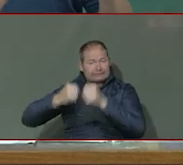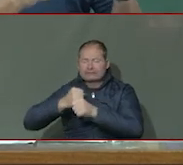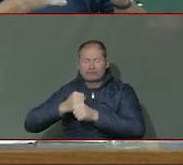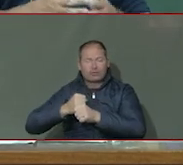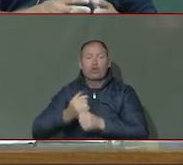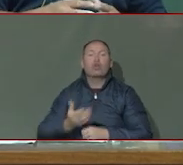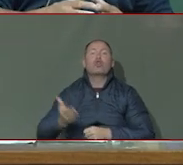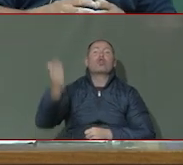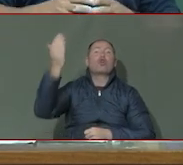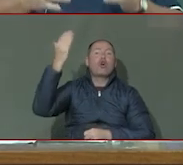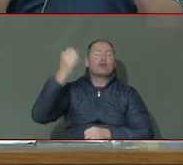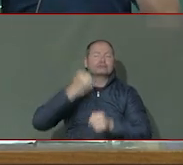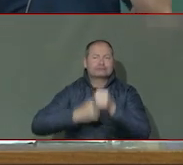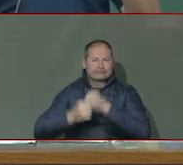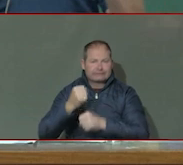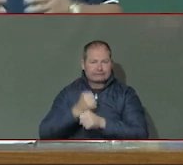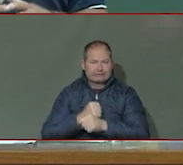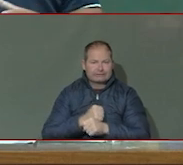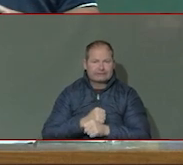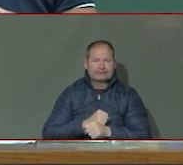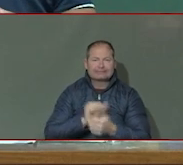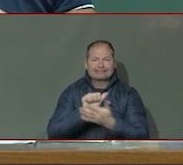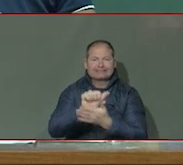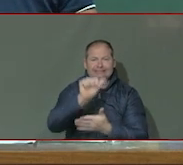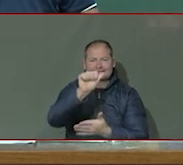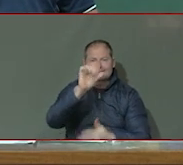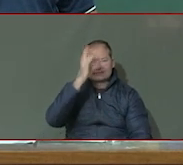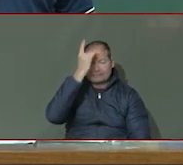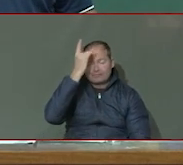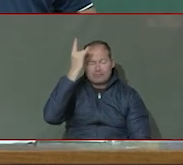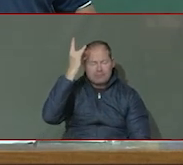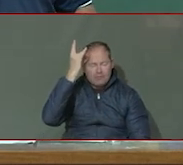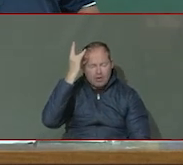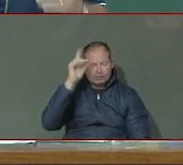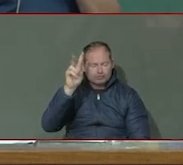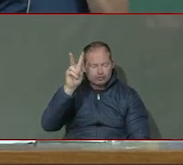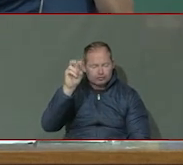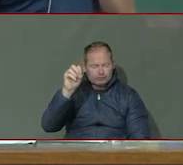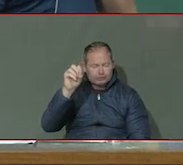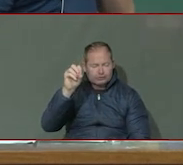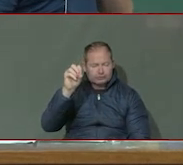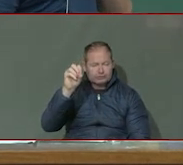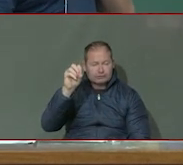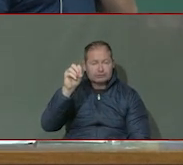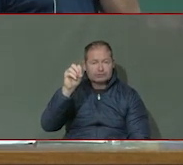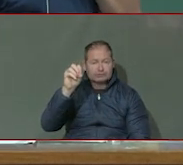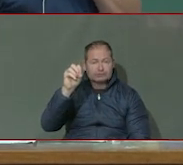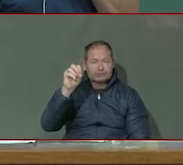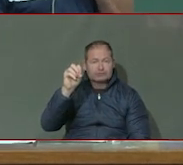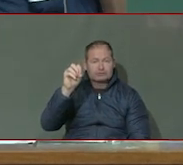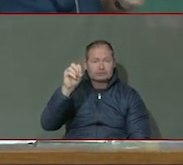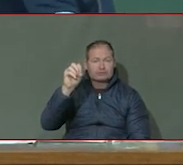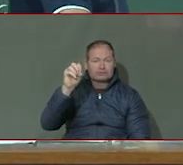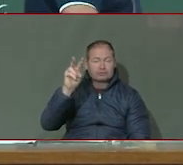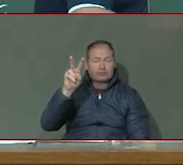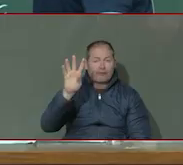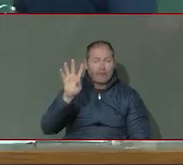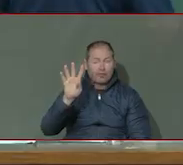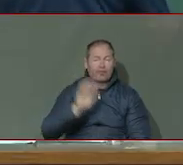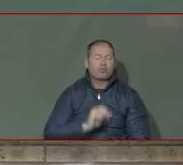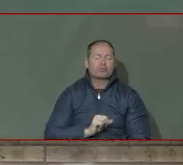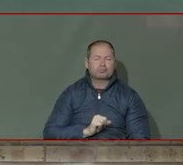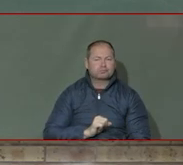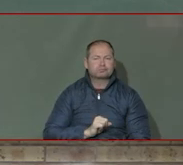also notes I gave last year that you can download from there with regards to general skills when we talk about